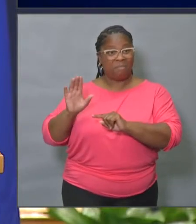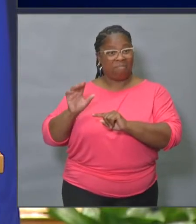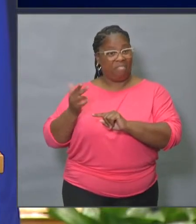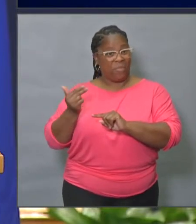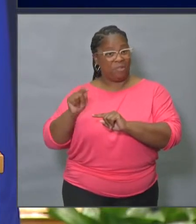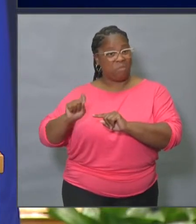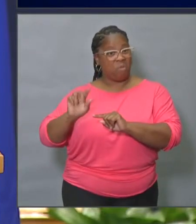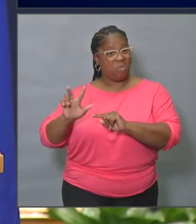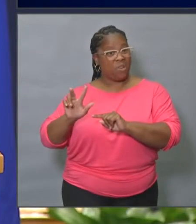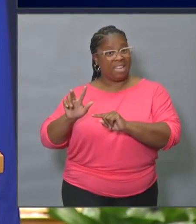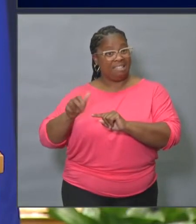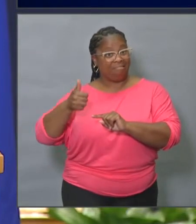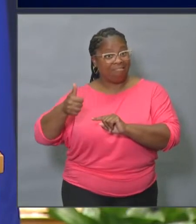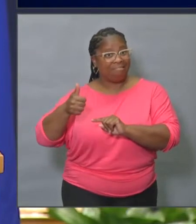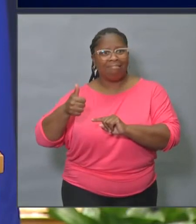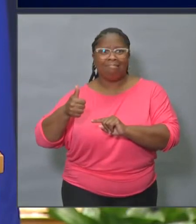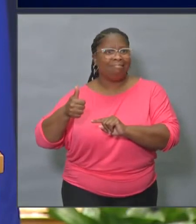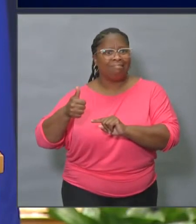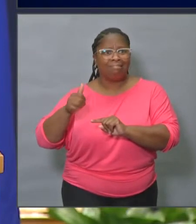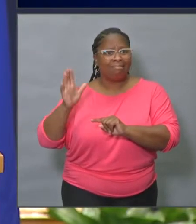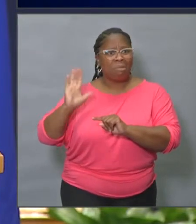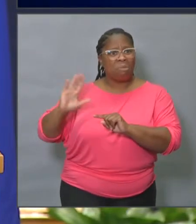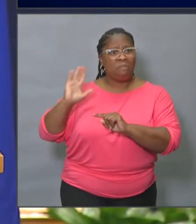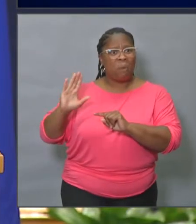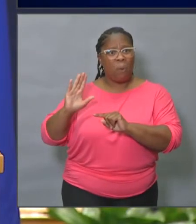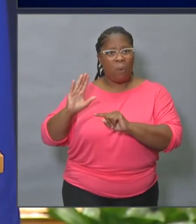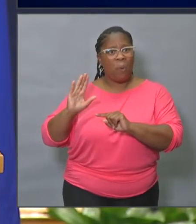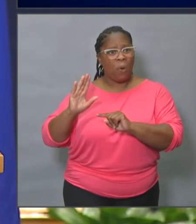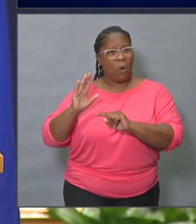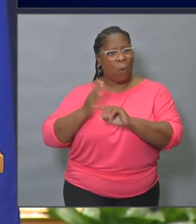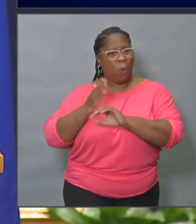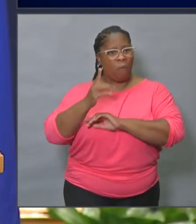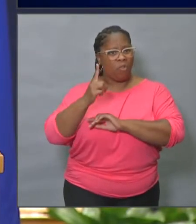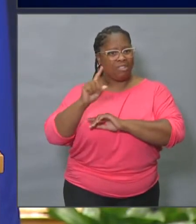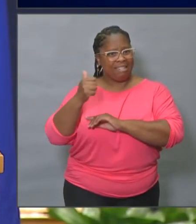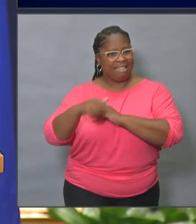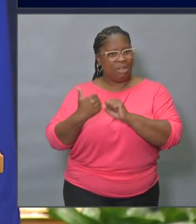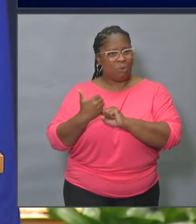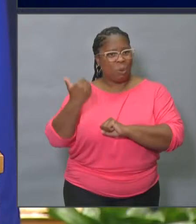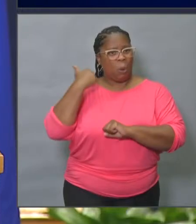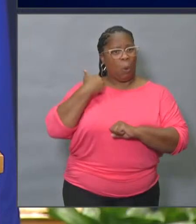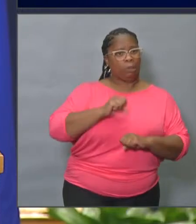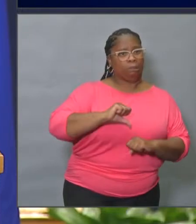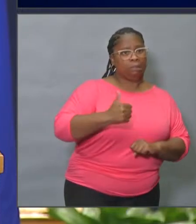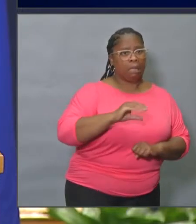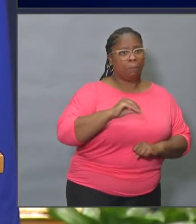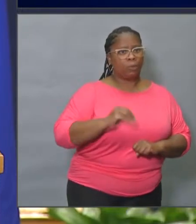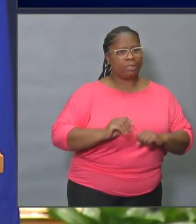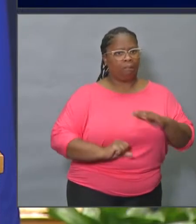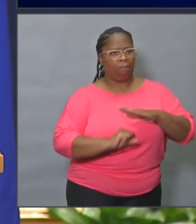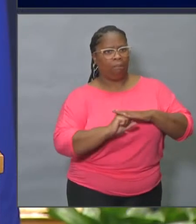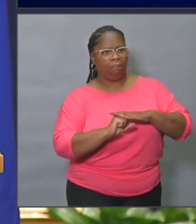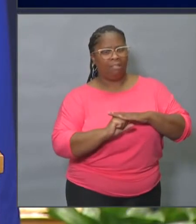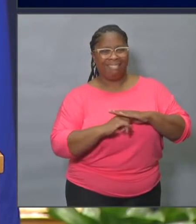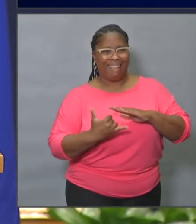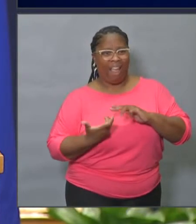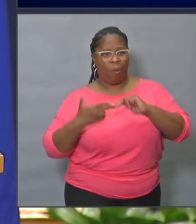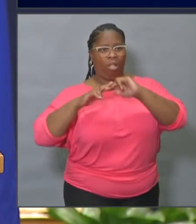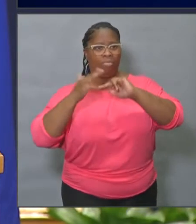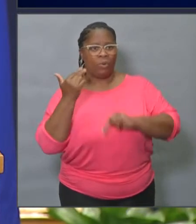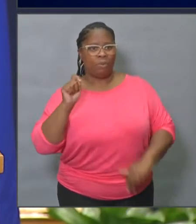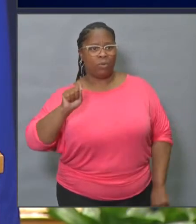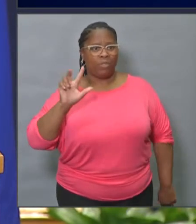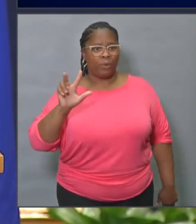unemployment during the Great Recession over a decade ago. In fact, Los Angeles County has had a peak unemployment rate